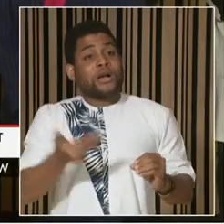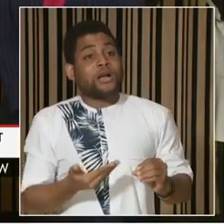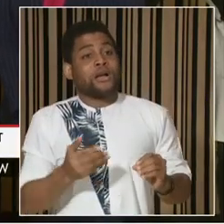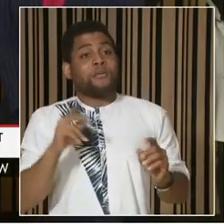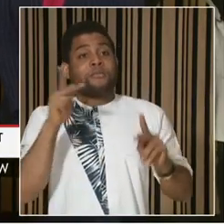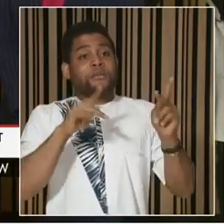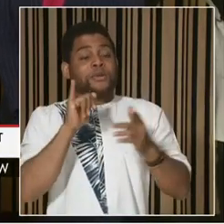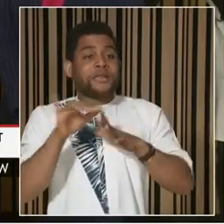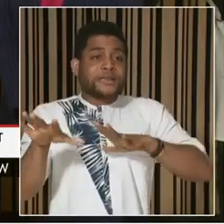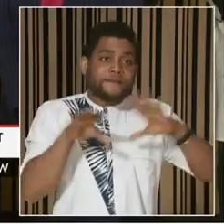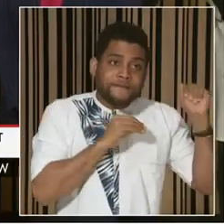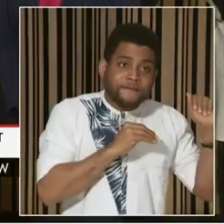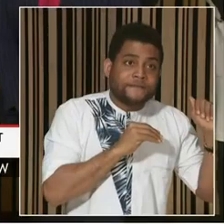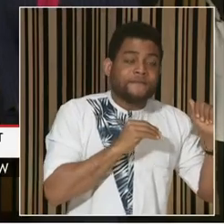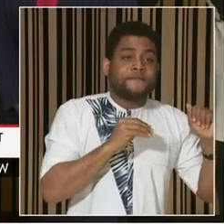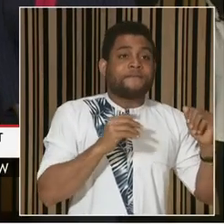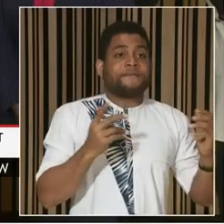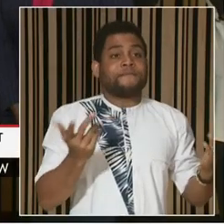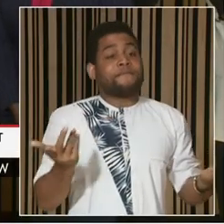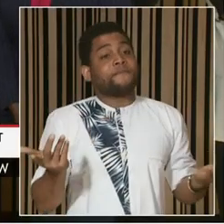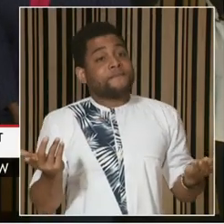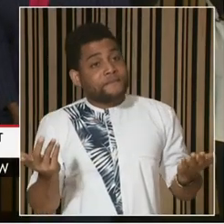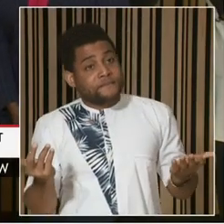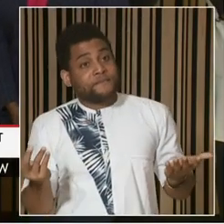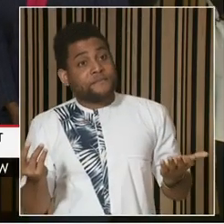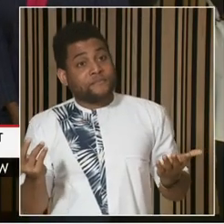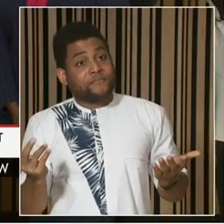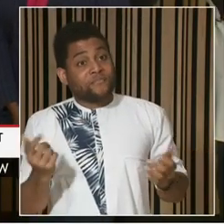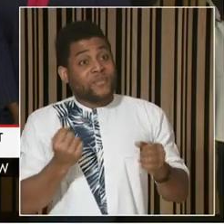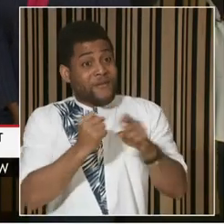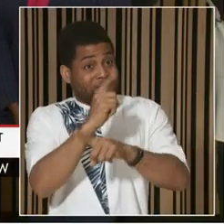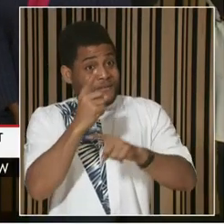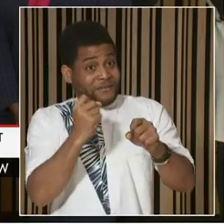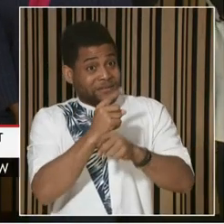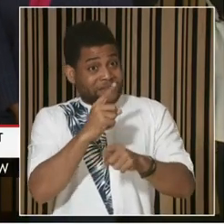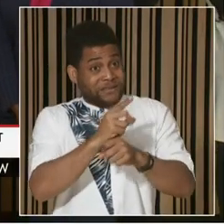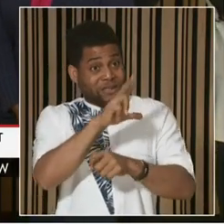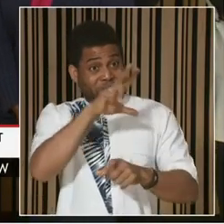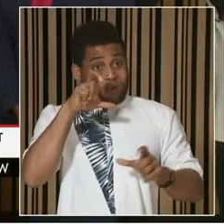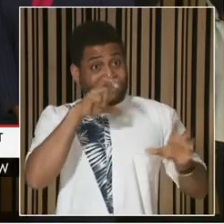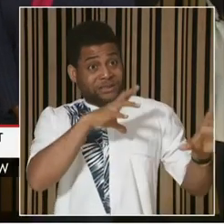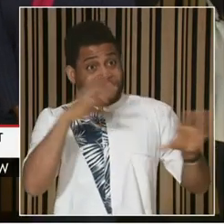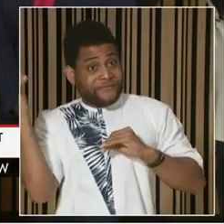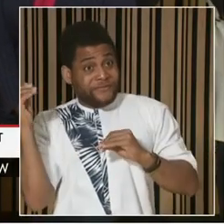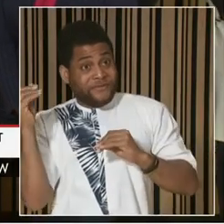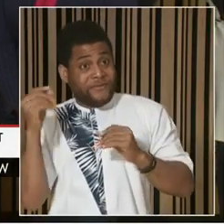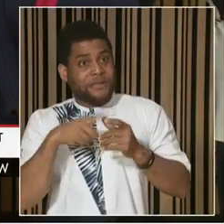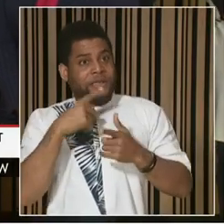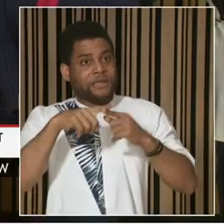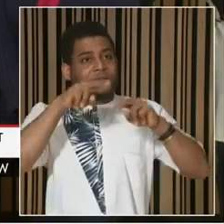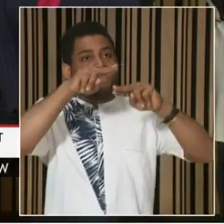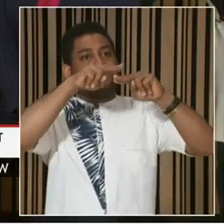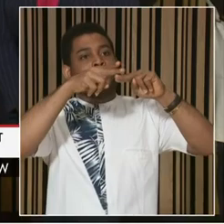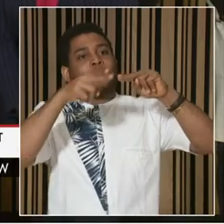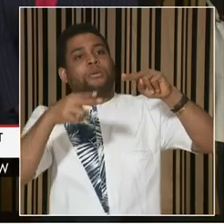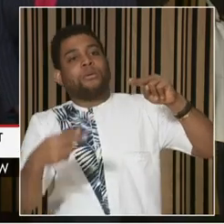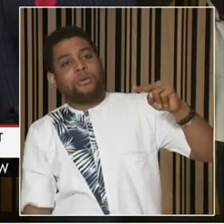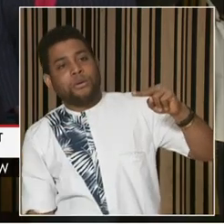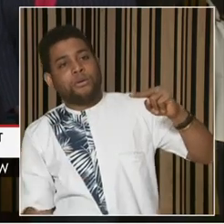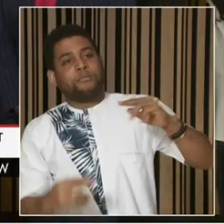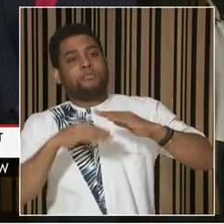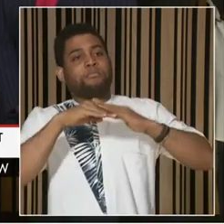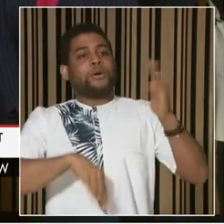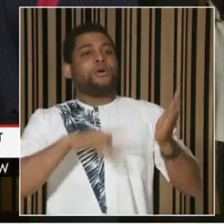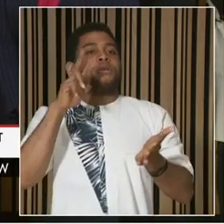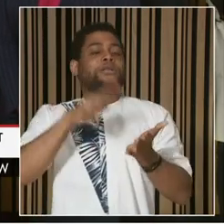about 300 a year, you get to force levels that are 3,500 or below. And we think